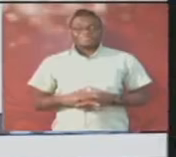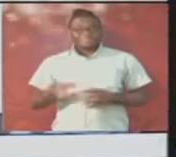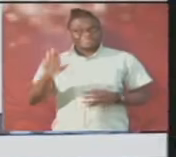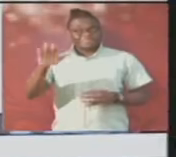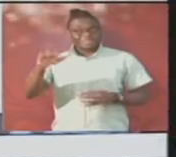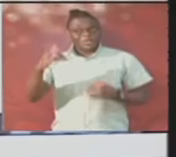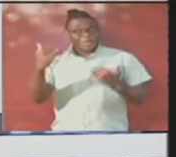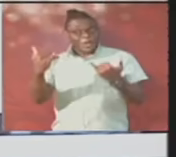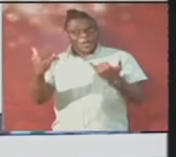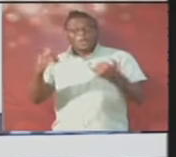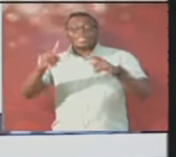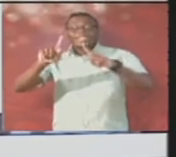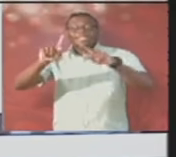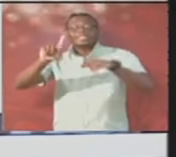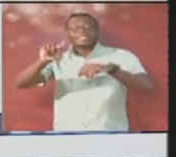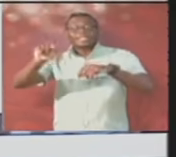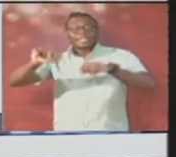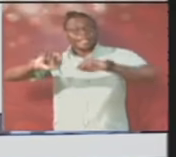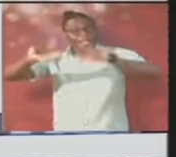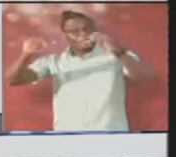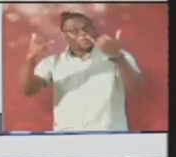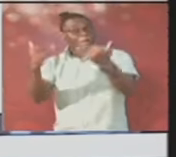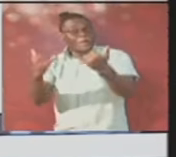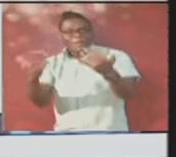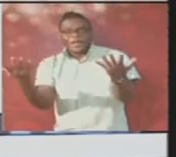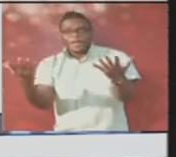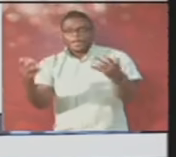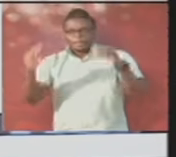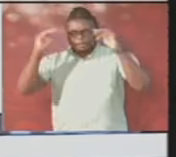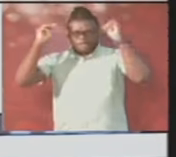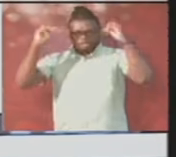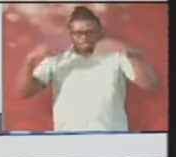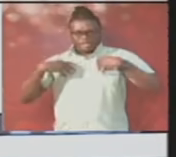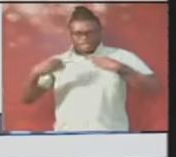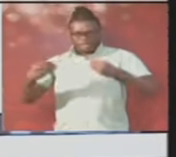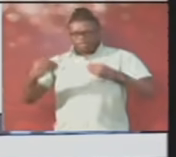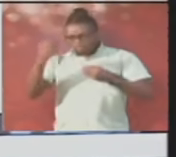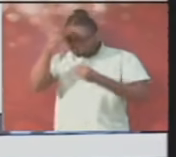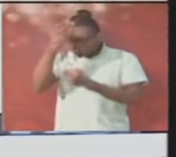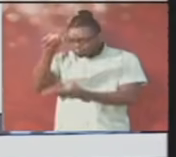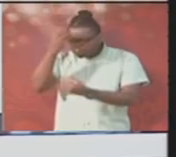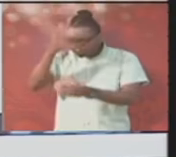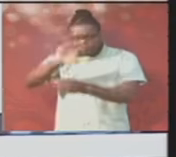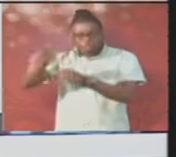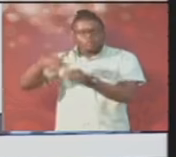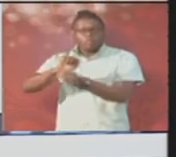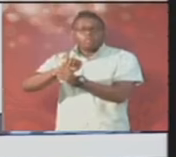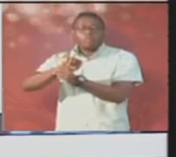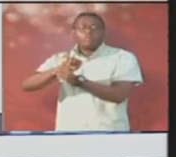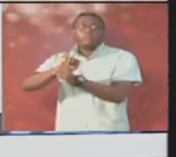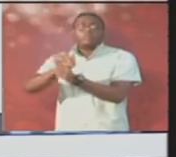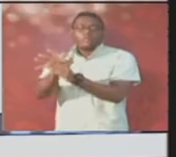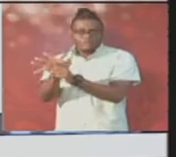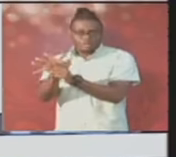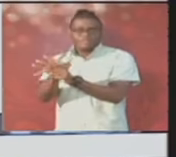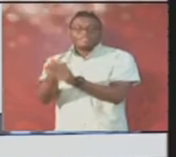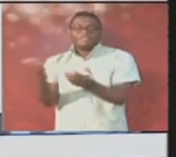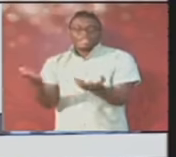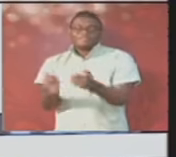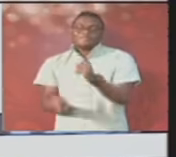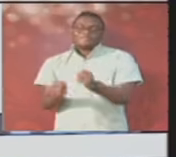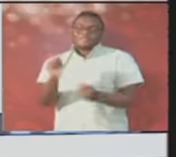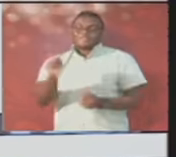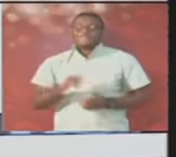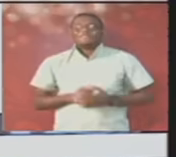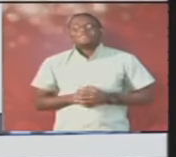This is TTT Live. I'm DK Ronstar. The Ministry of Health is giving an update on the status of COVID-19 in Trinidad and Tobago. We're bringing you